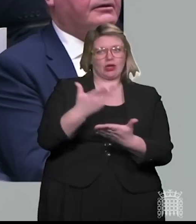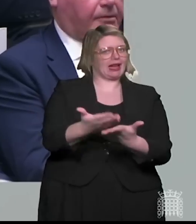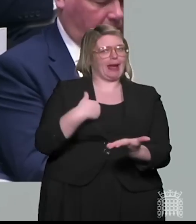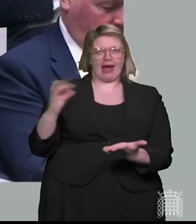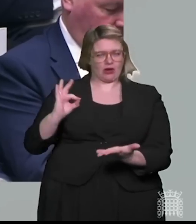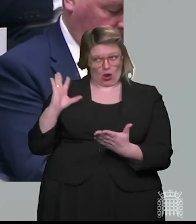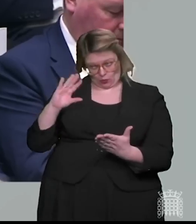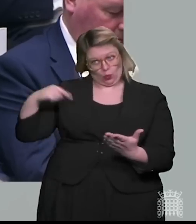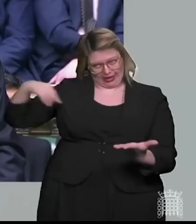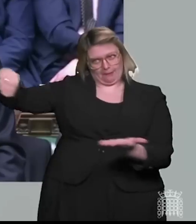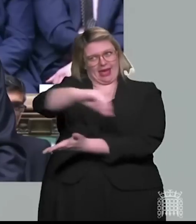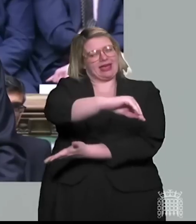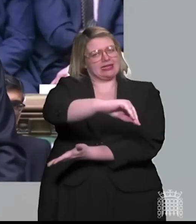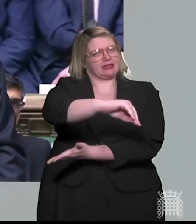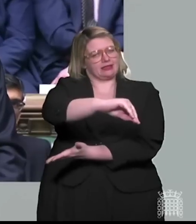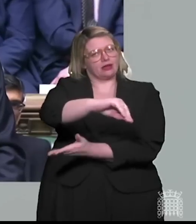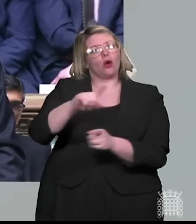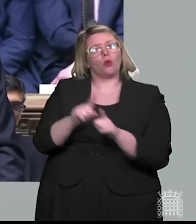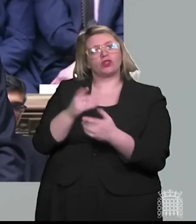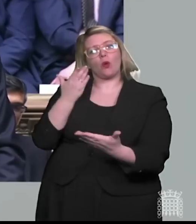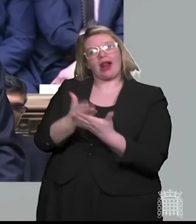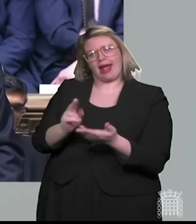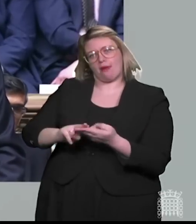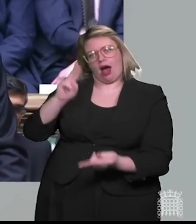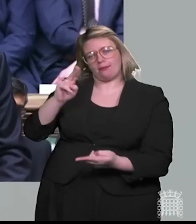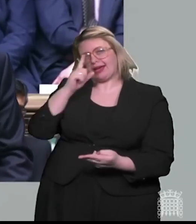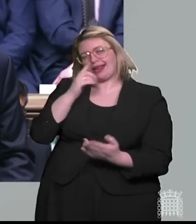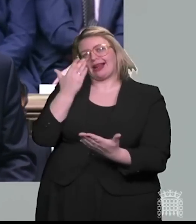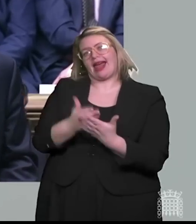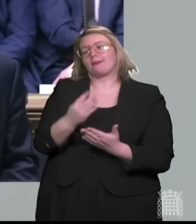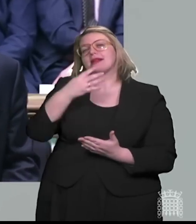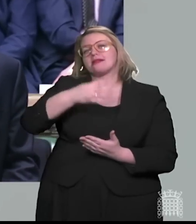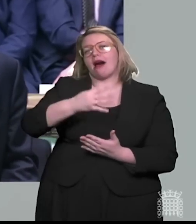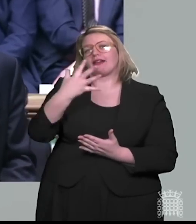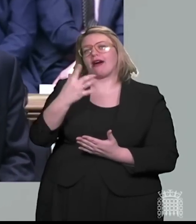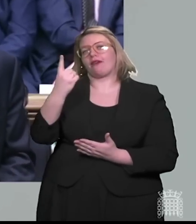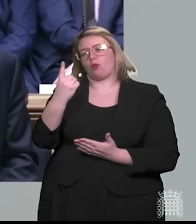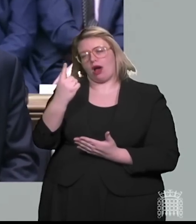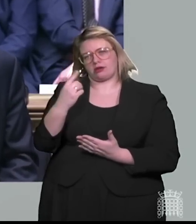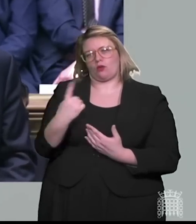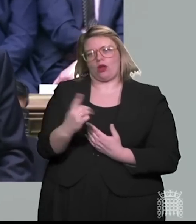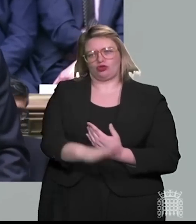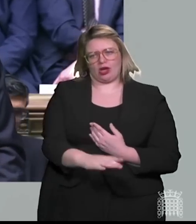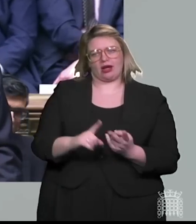And we will increase the maximum they can claim to £951 for one child and